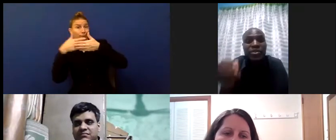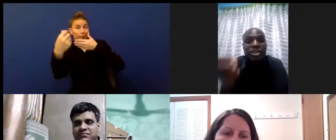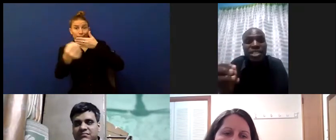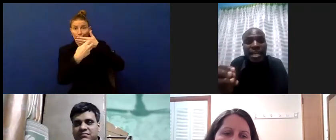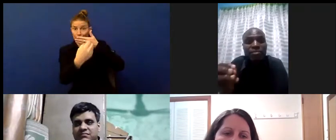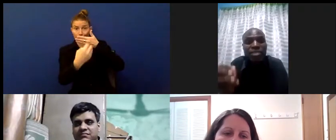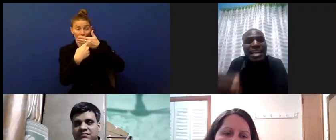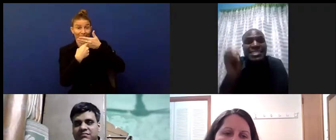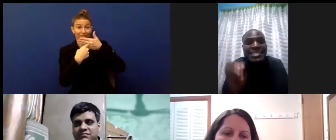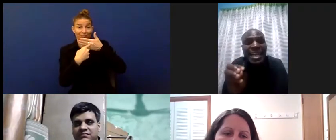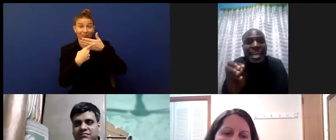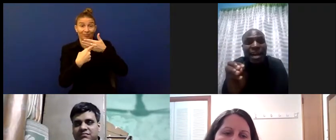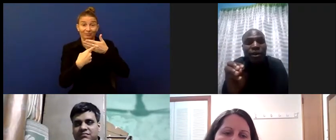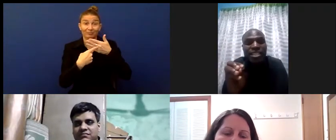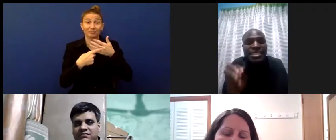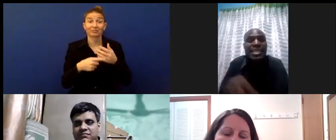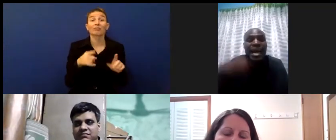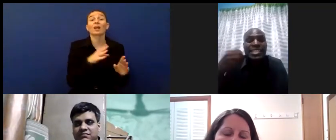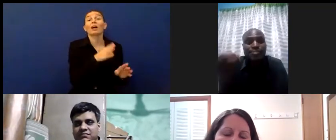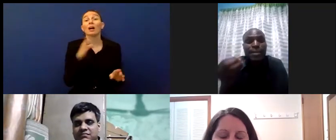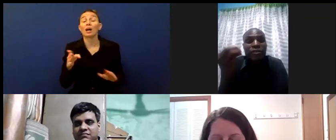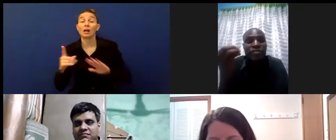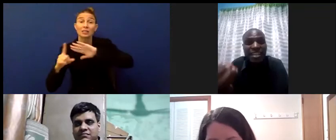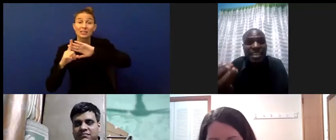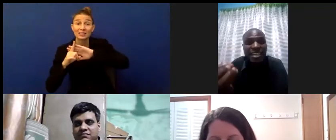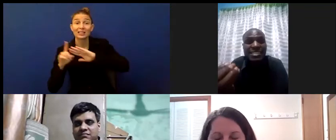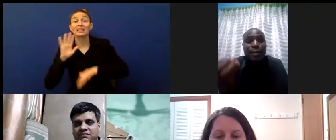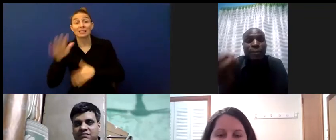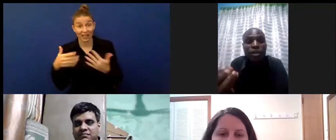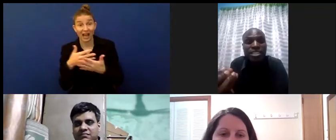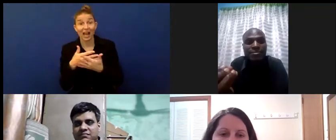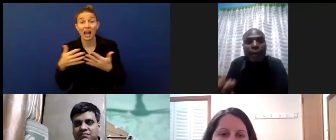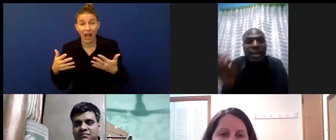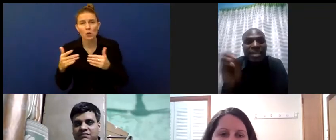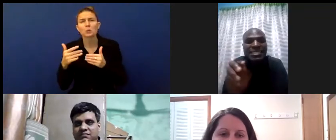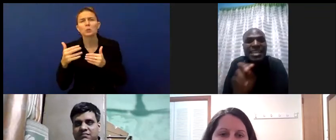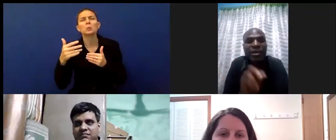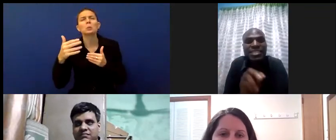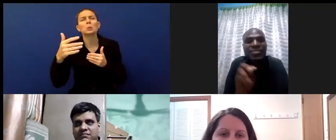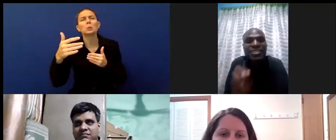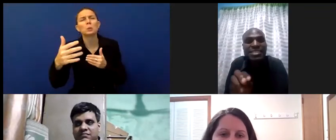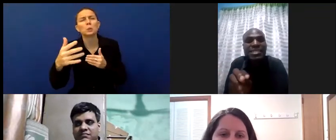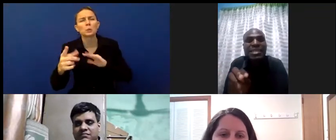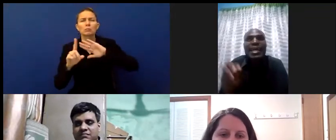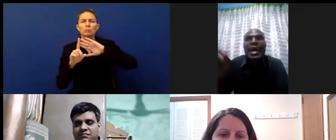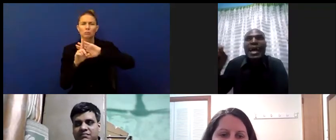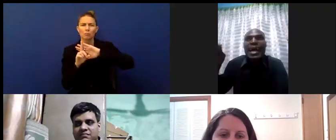communicated in real time. Sign language has been provided at some point, but the narrative